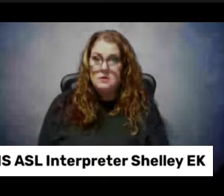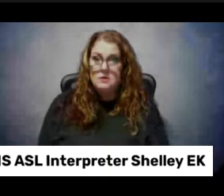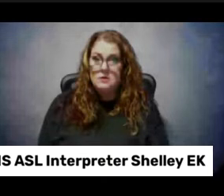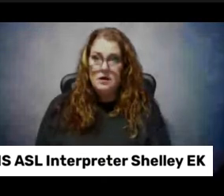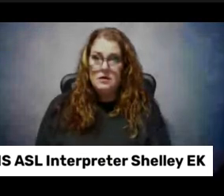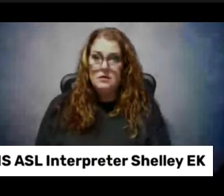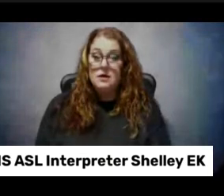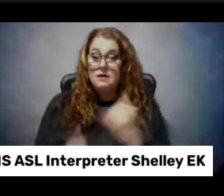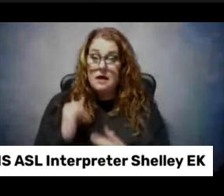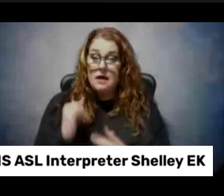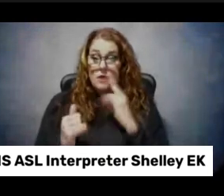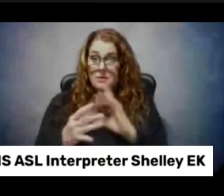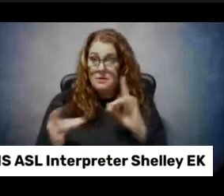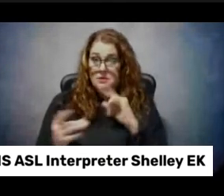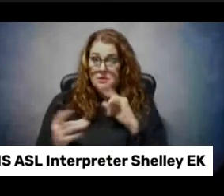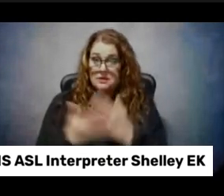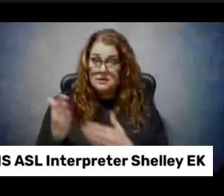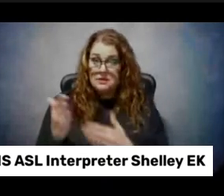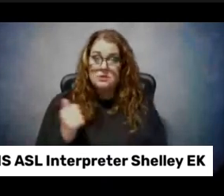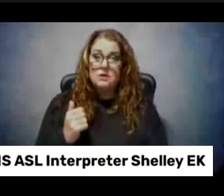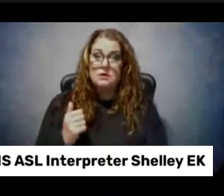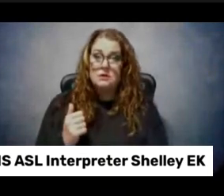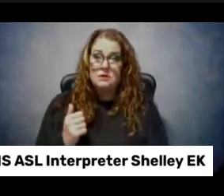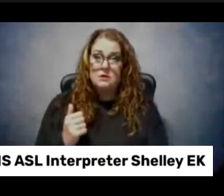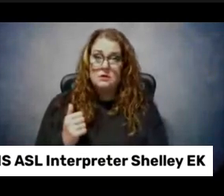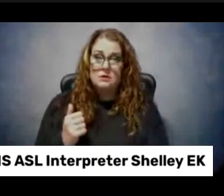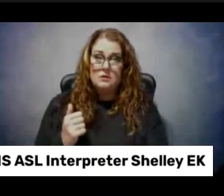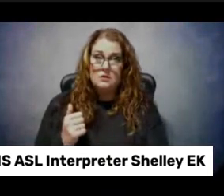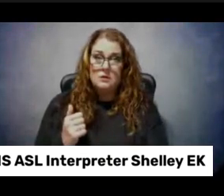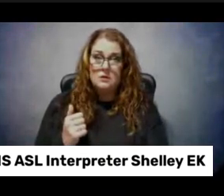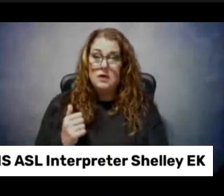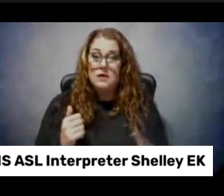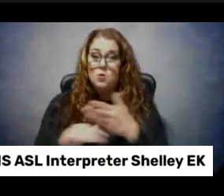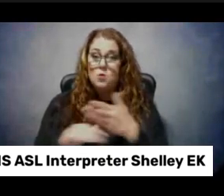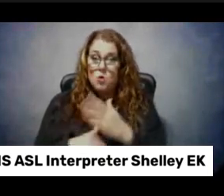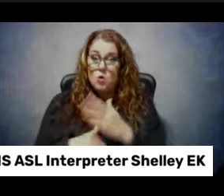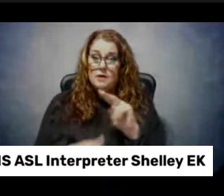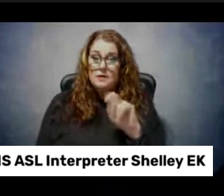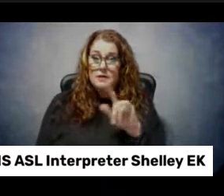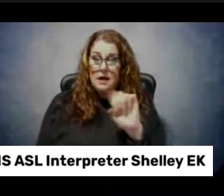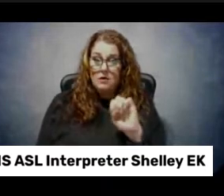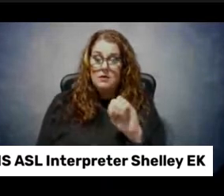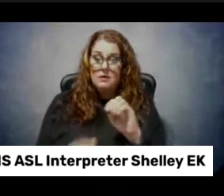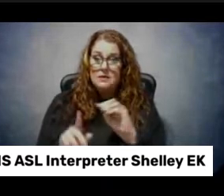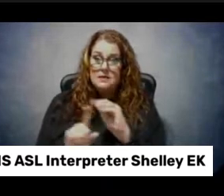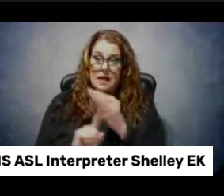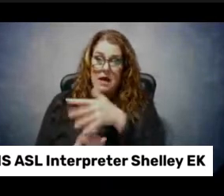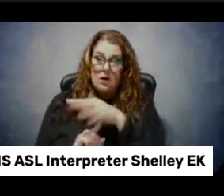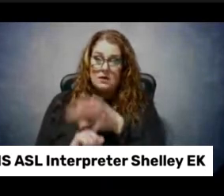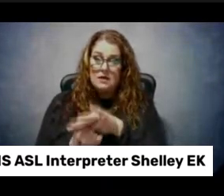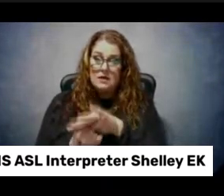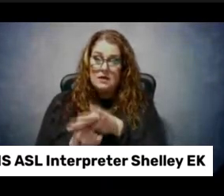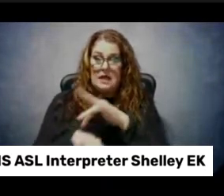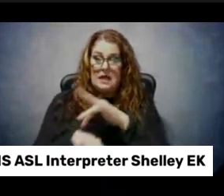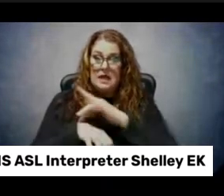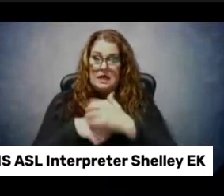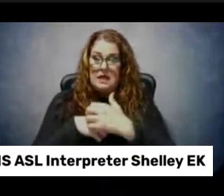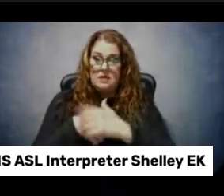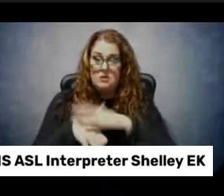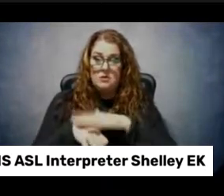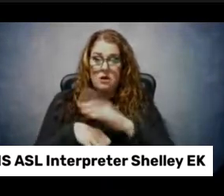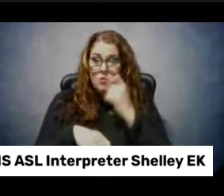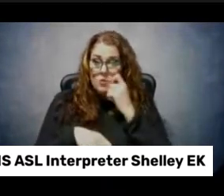mention in this section is wood nettle, or what's known as stinging nettle, because of the hairs on the leaves that leave a stinging irritation on your